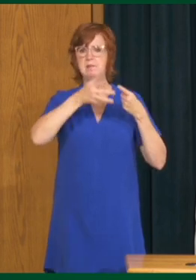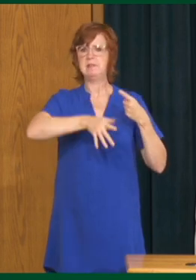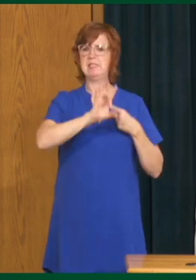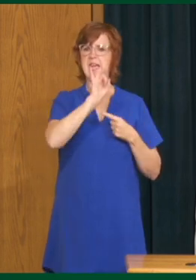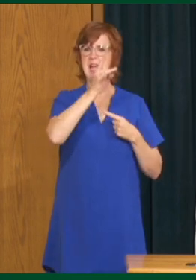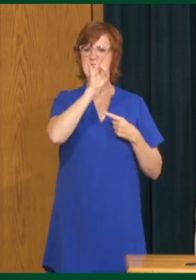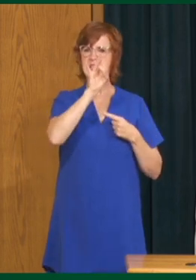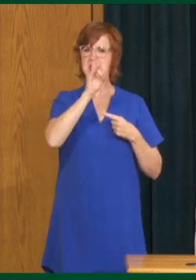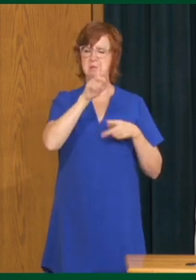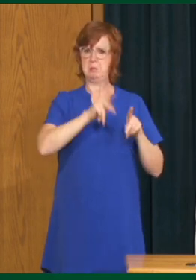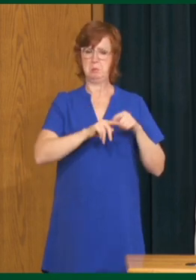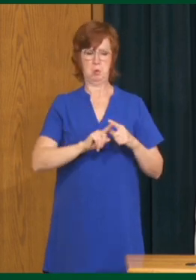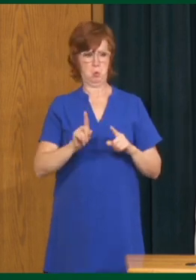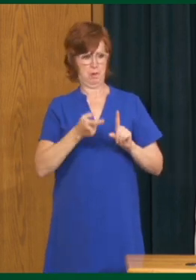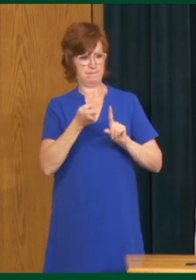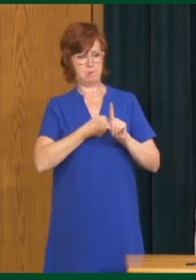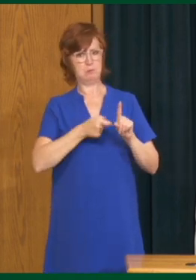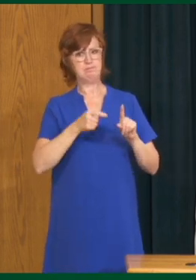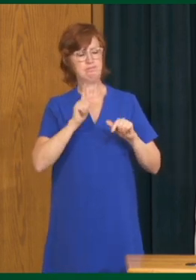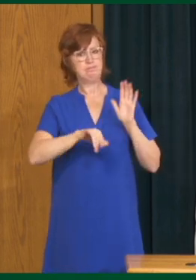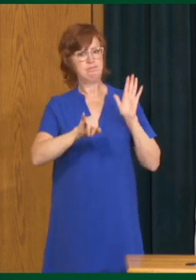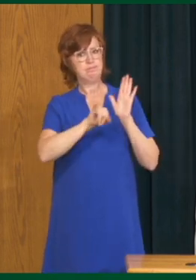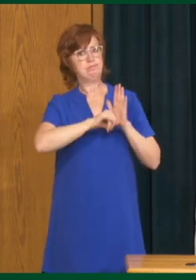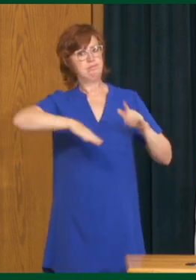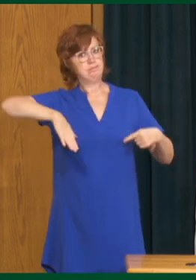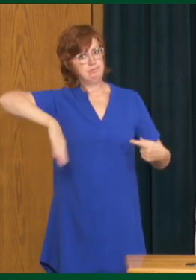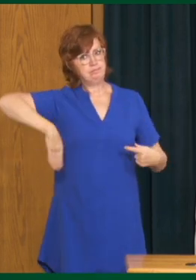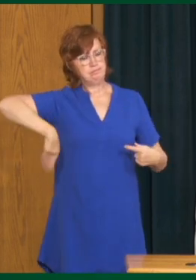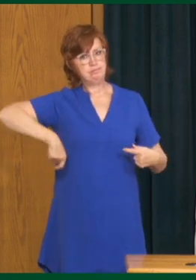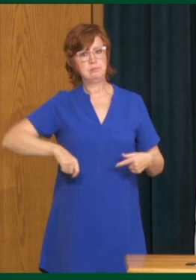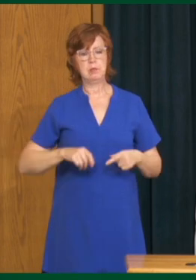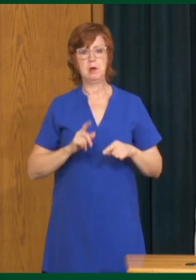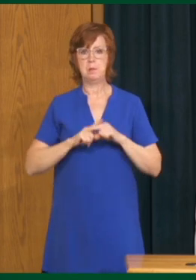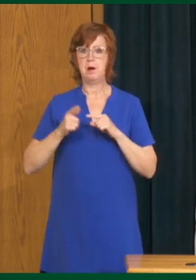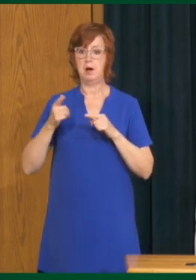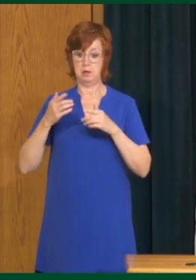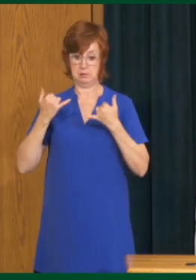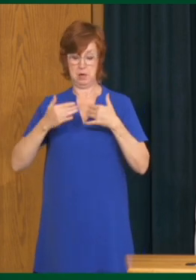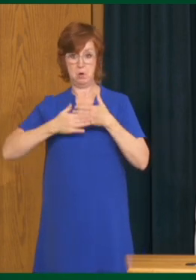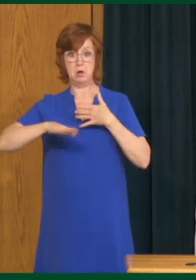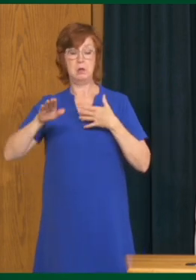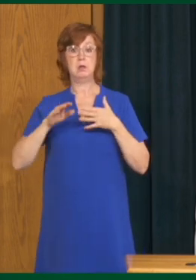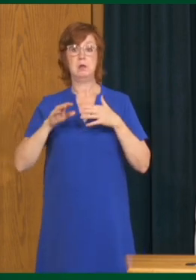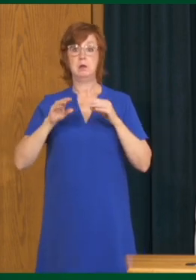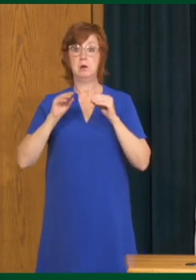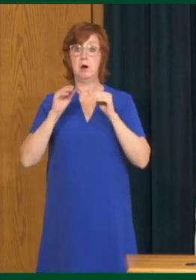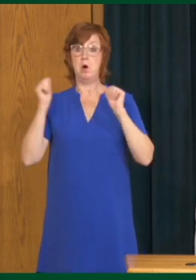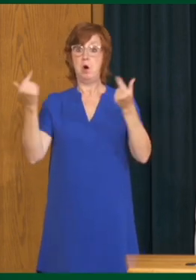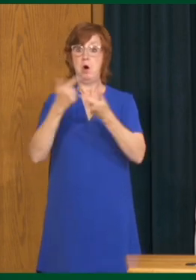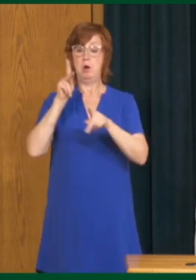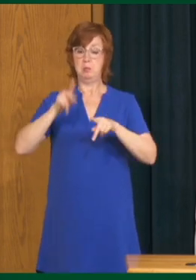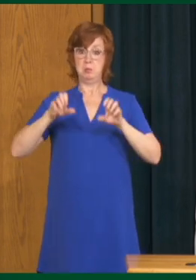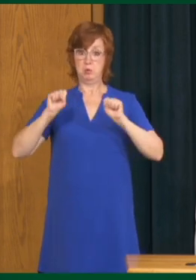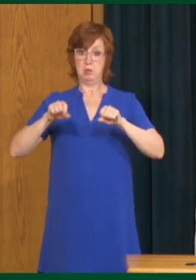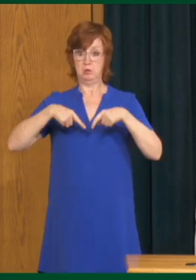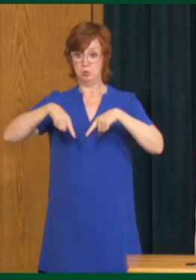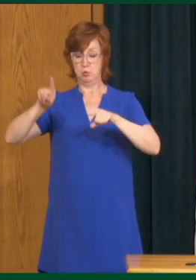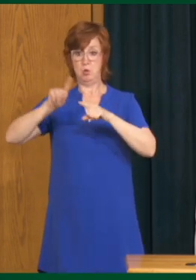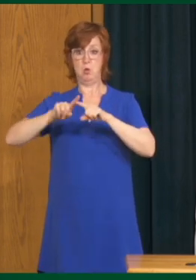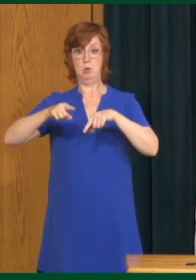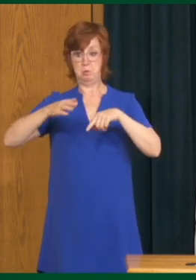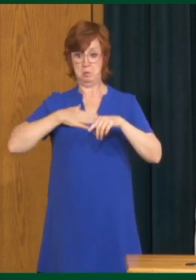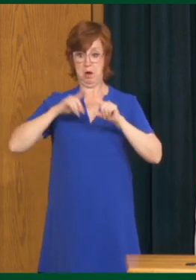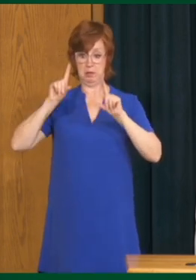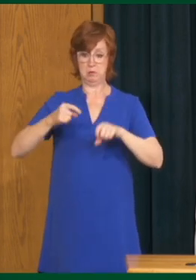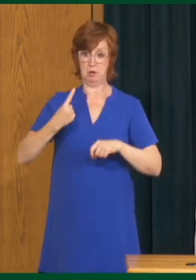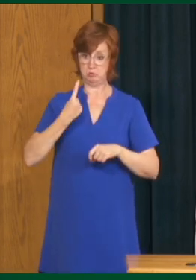And certainly with this expanded testing, I think we will expect to see more cases. But again, that should be viewed as a positive thing. I